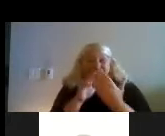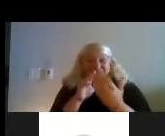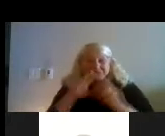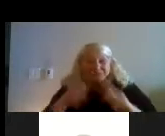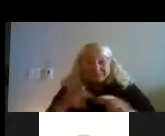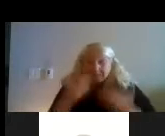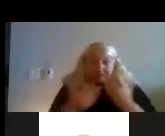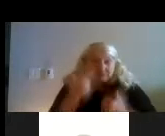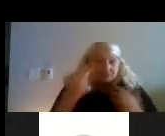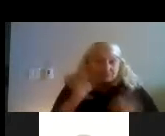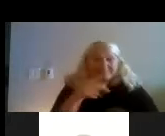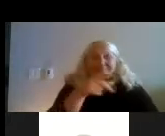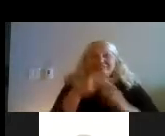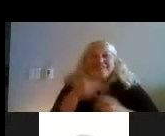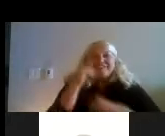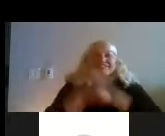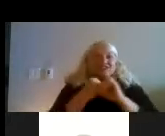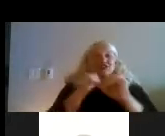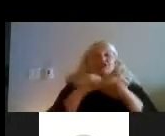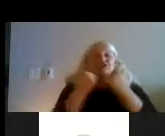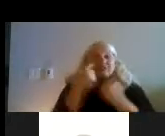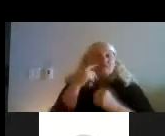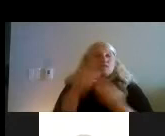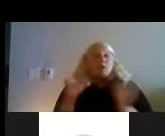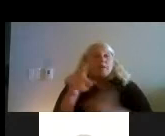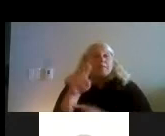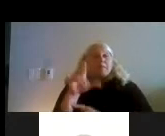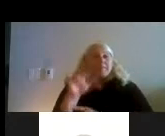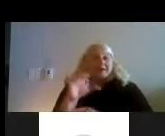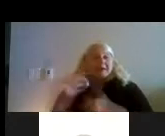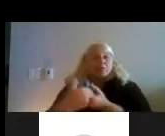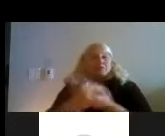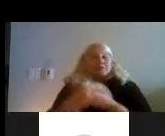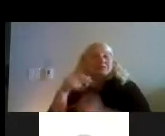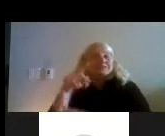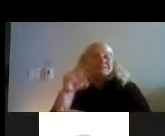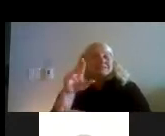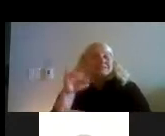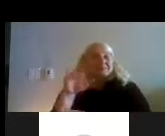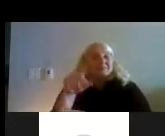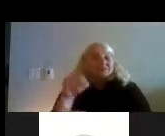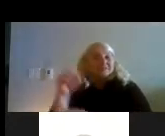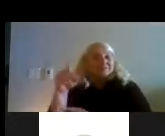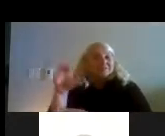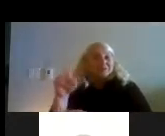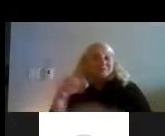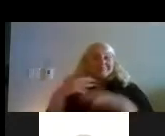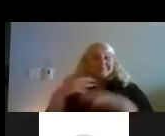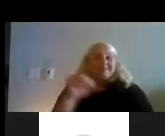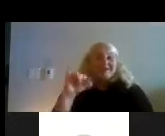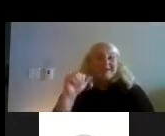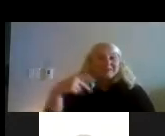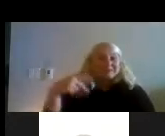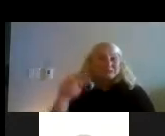the International Association for Public Participation Spectrum. And so really what